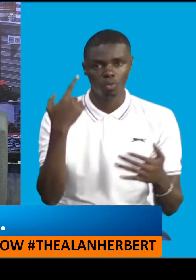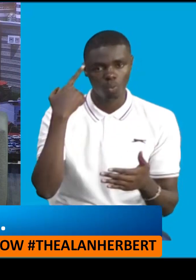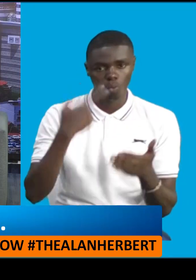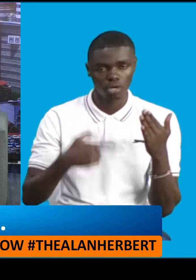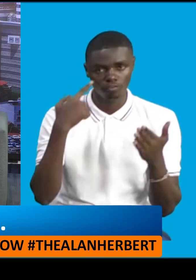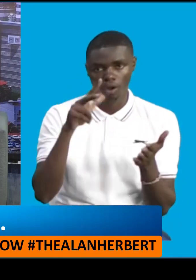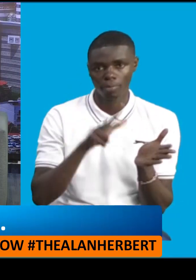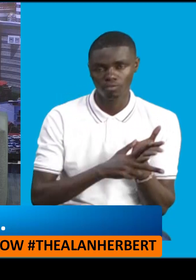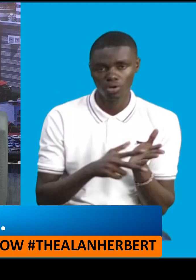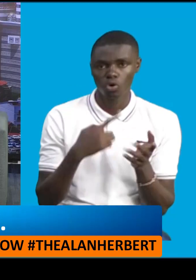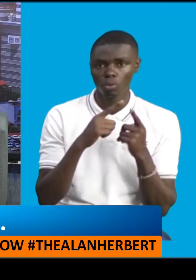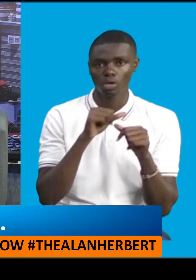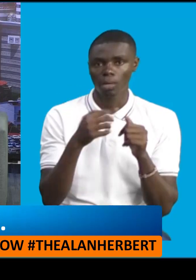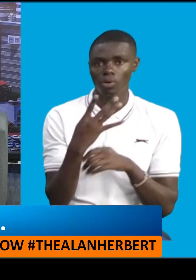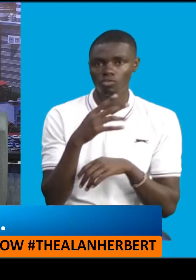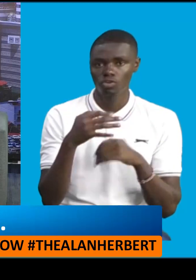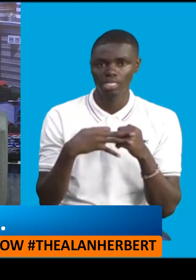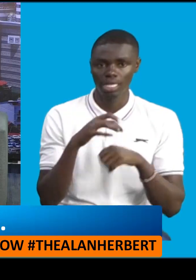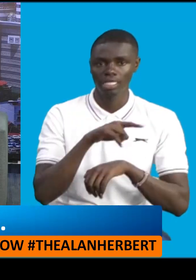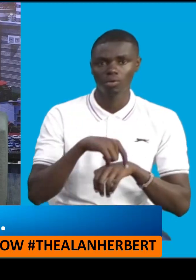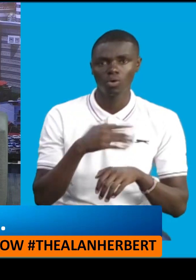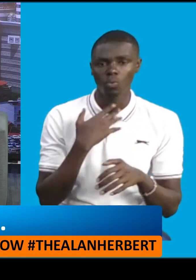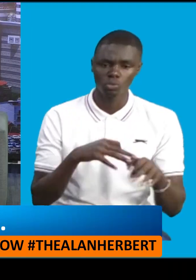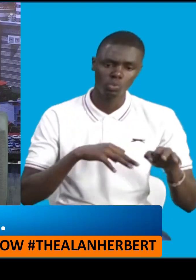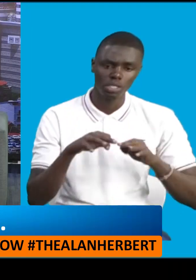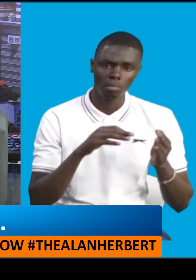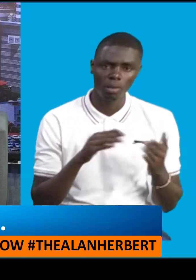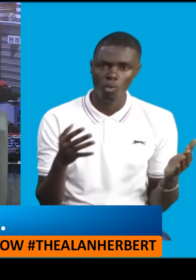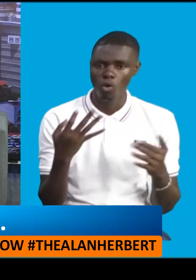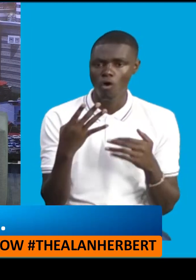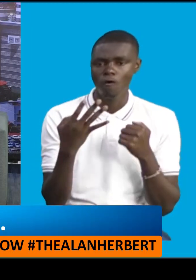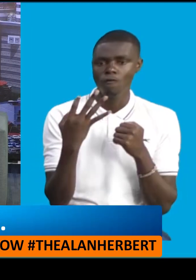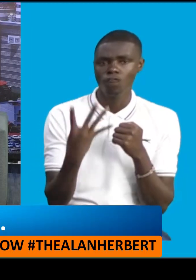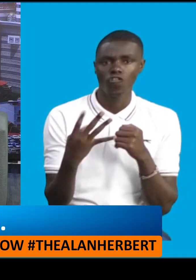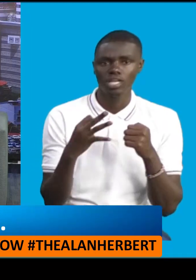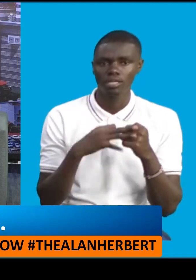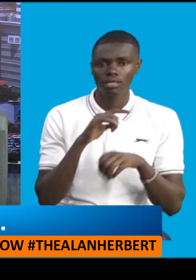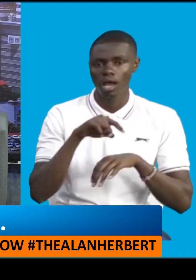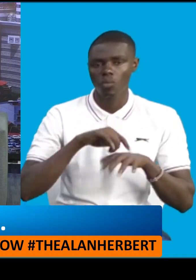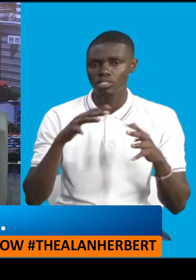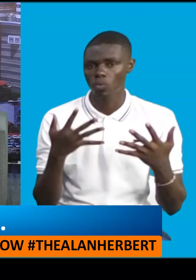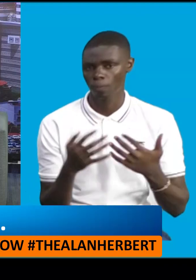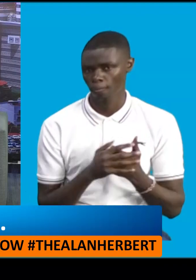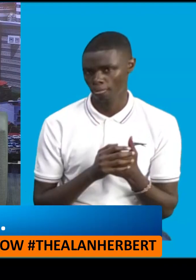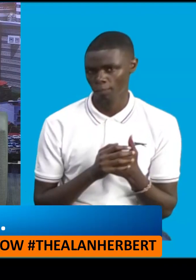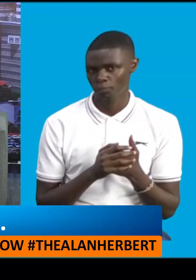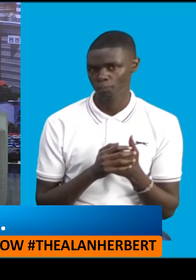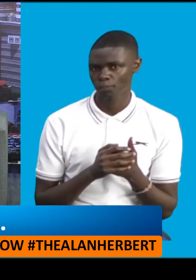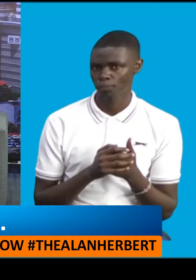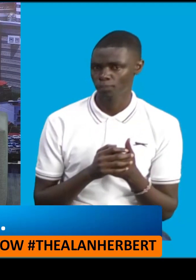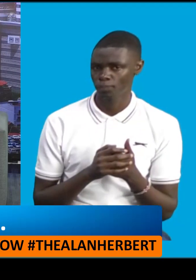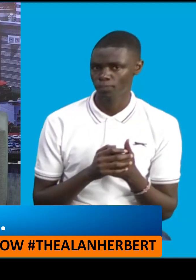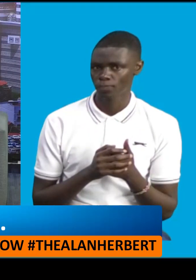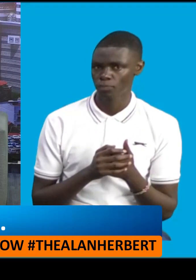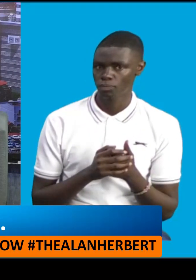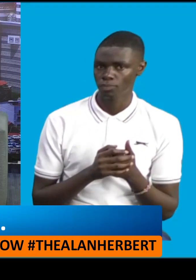approval? You've spoken about 48 hours, wanting to expedite it to 48 hours, but how does it look so far? In